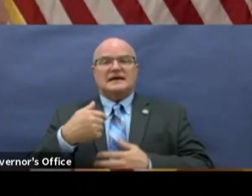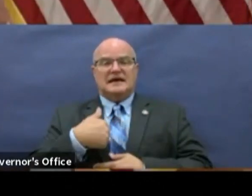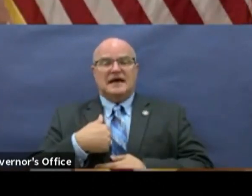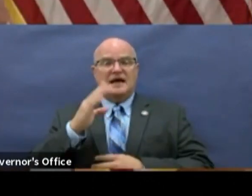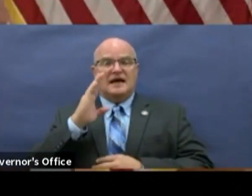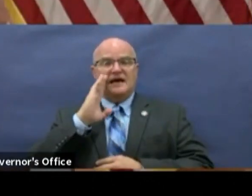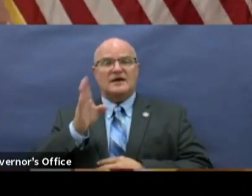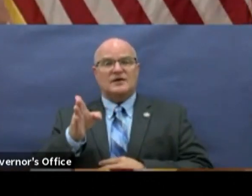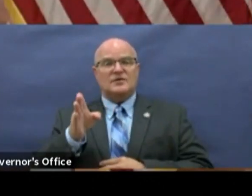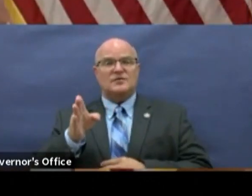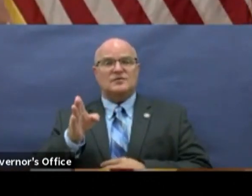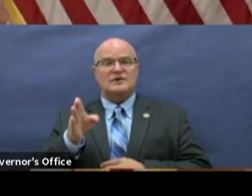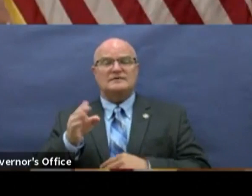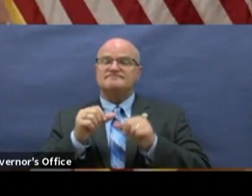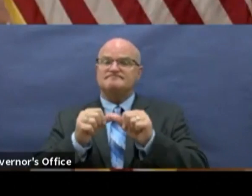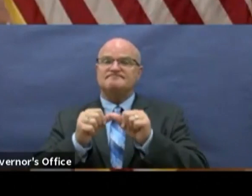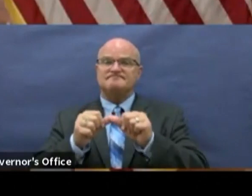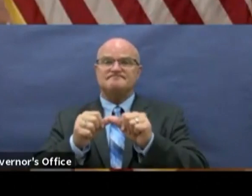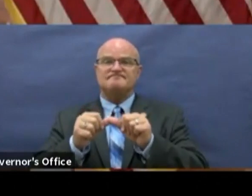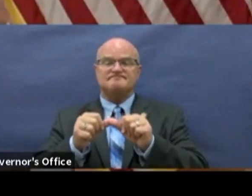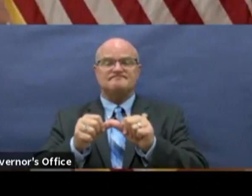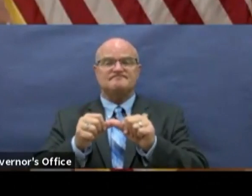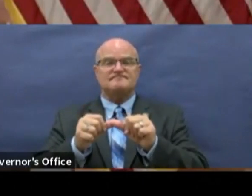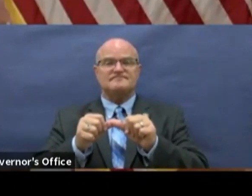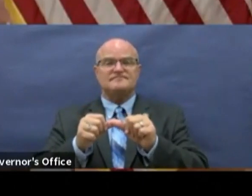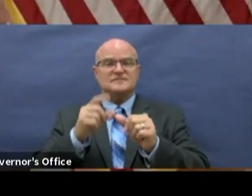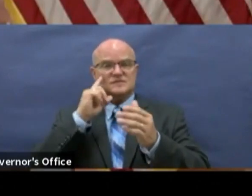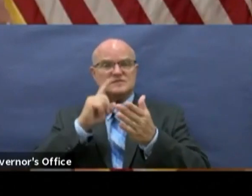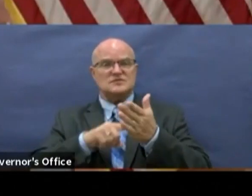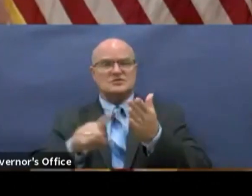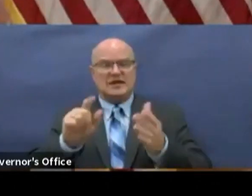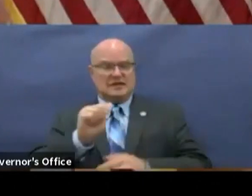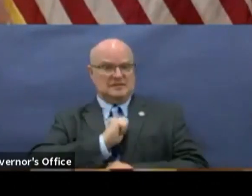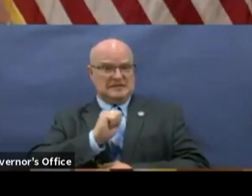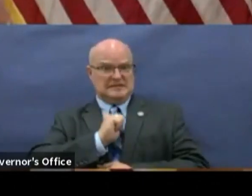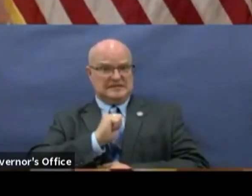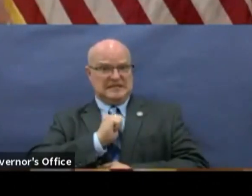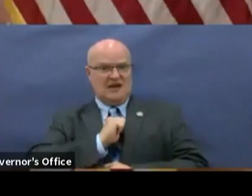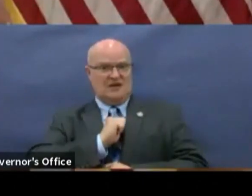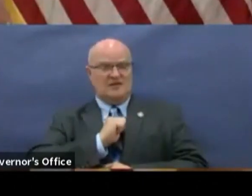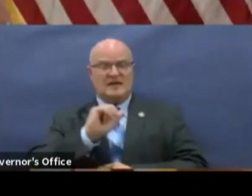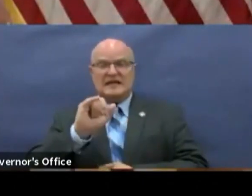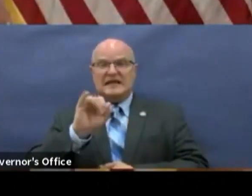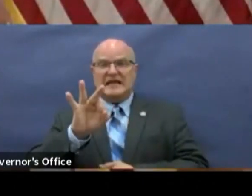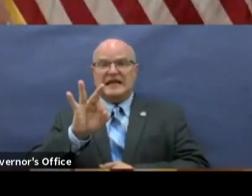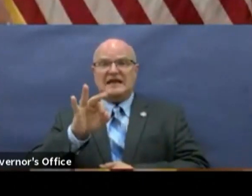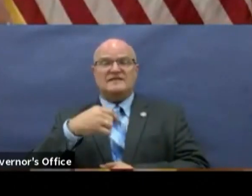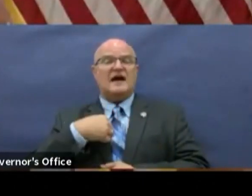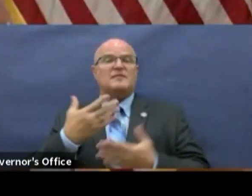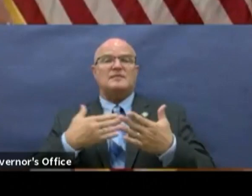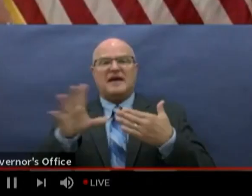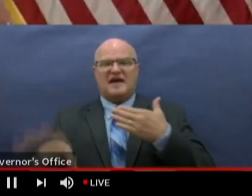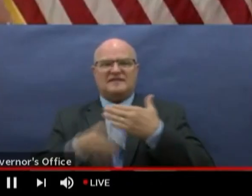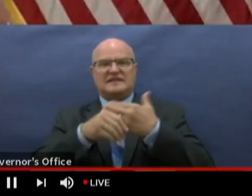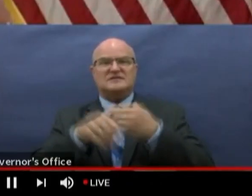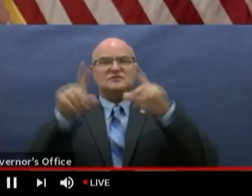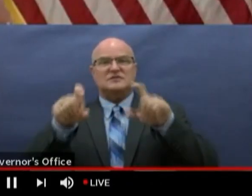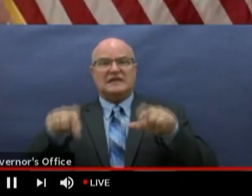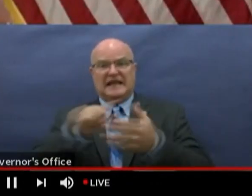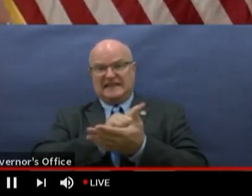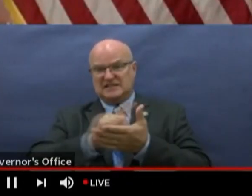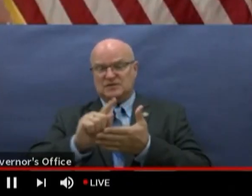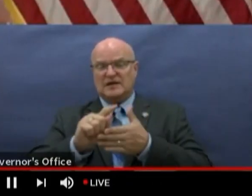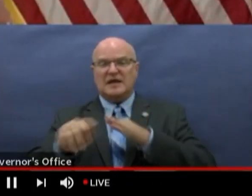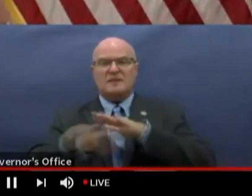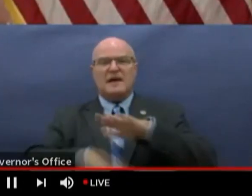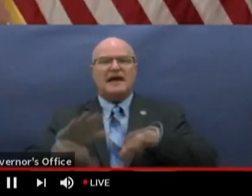will, continue to check myself. And if I'll probably be having additional tests this week based